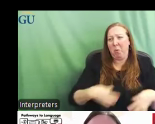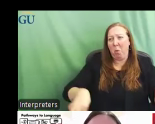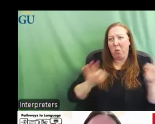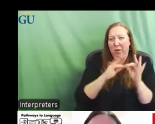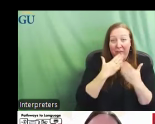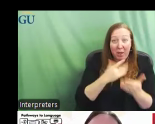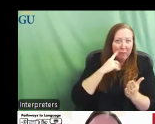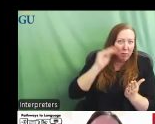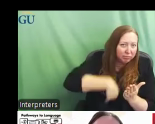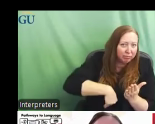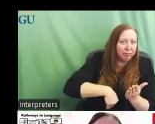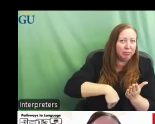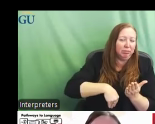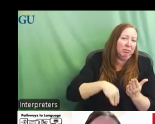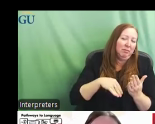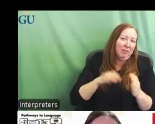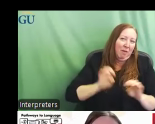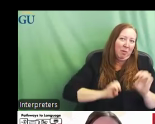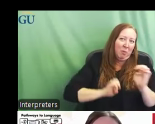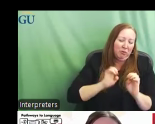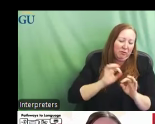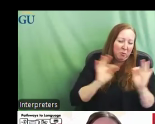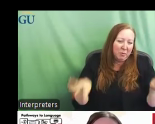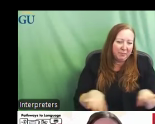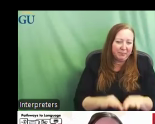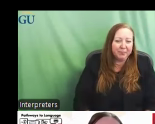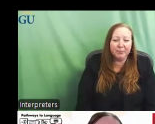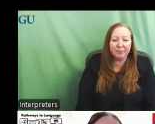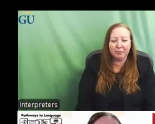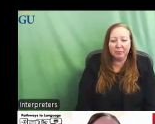complete those evaluations.